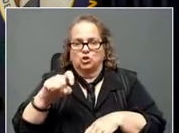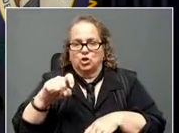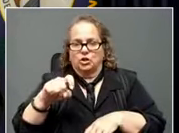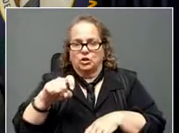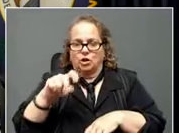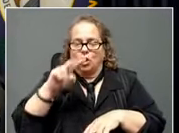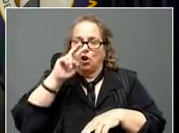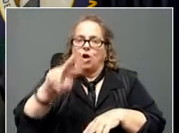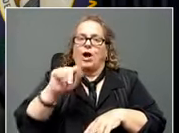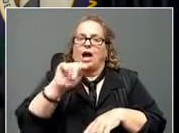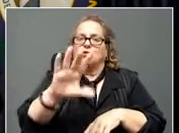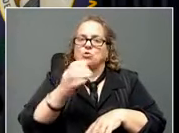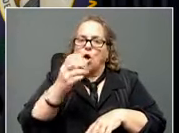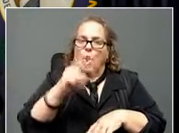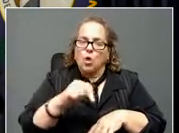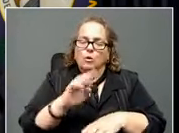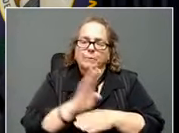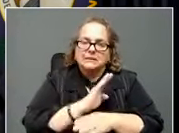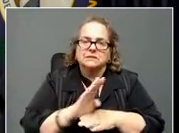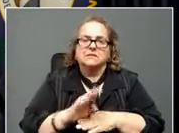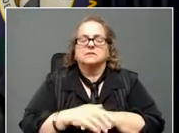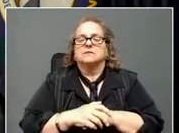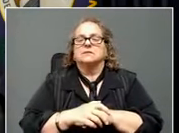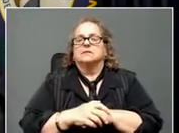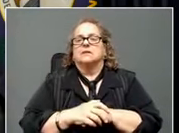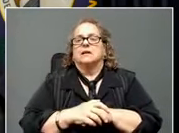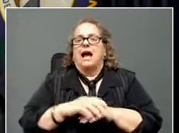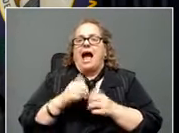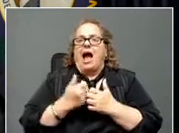facilities. Look at the ability for air to move in and out.